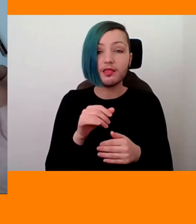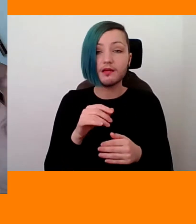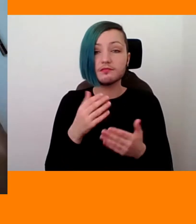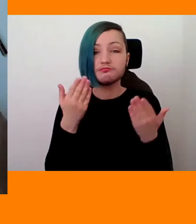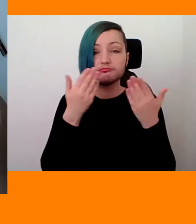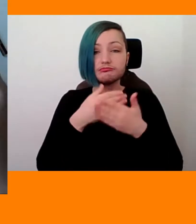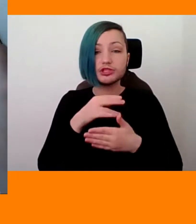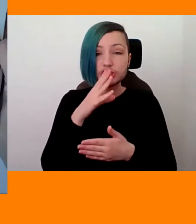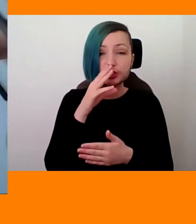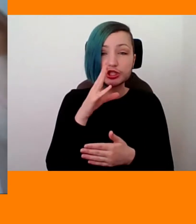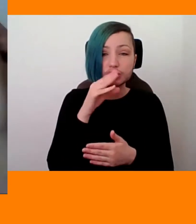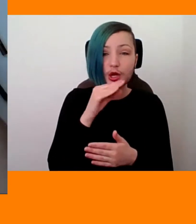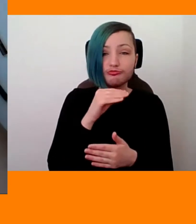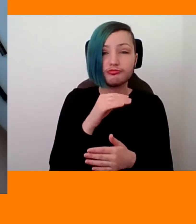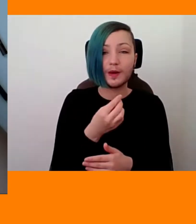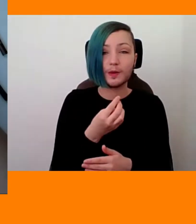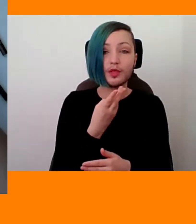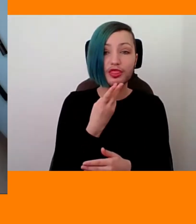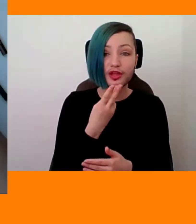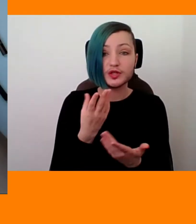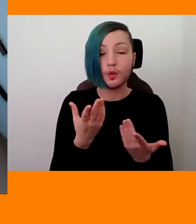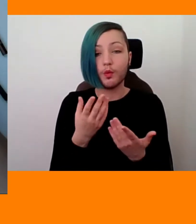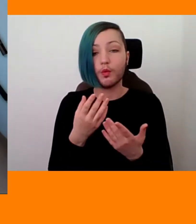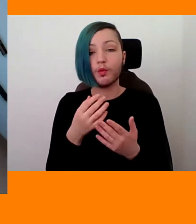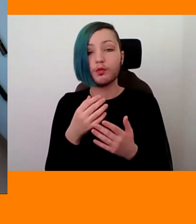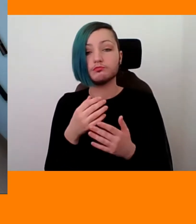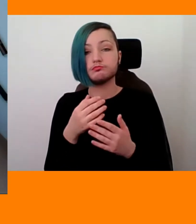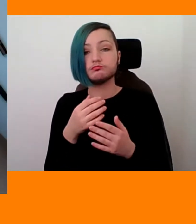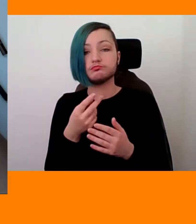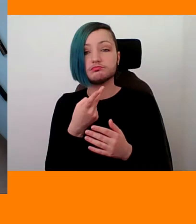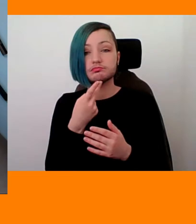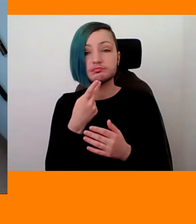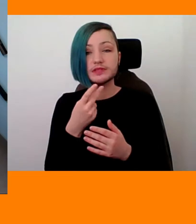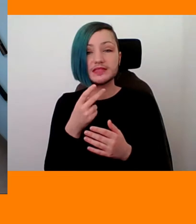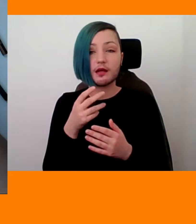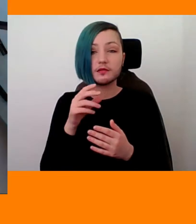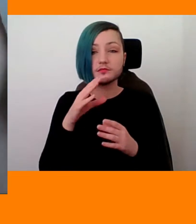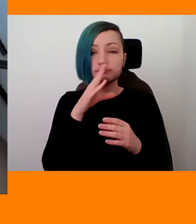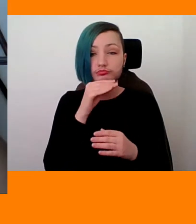brown and just extend it out further.